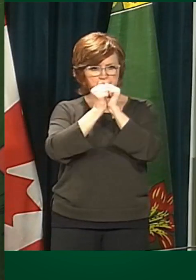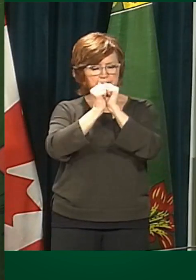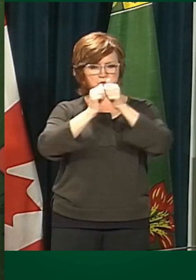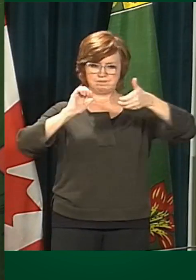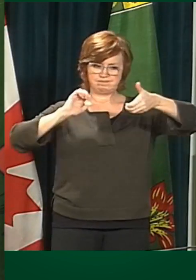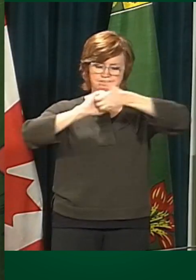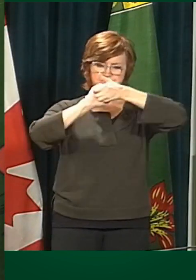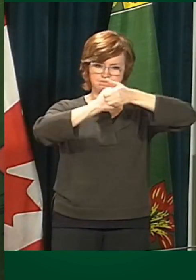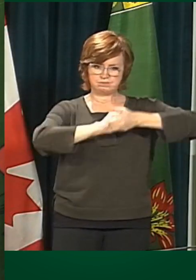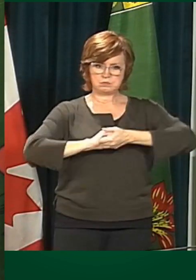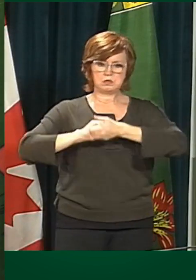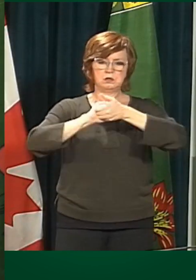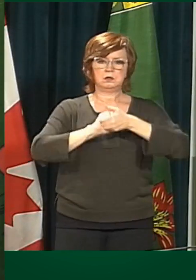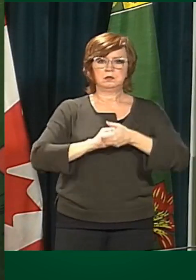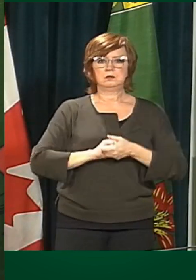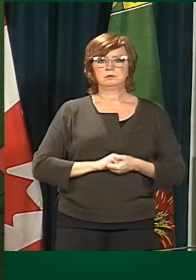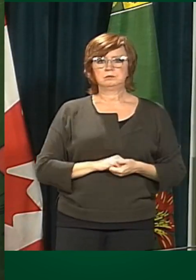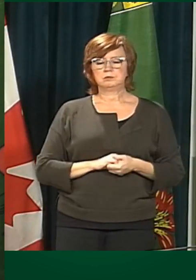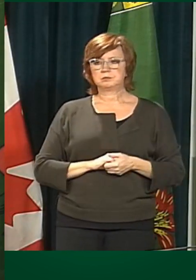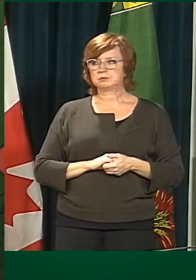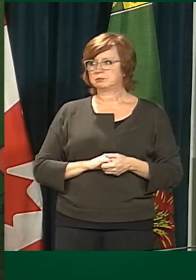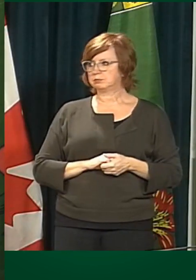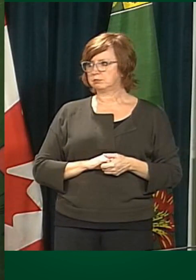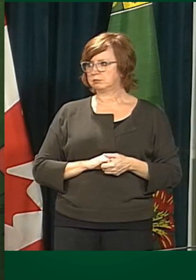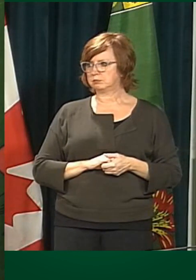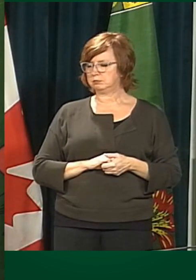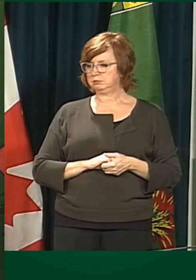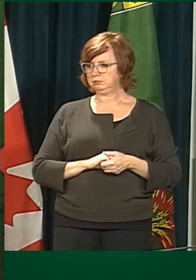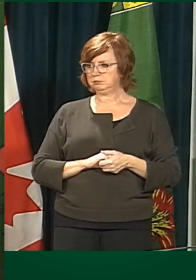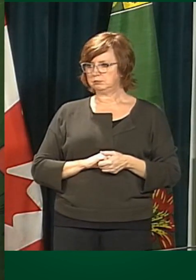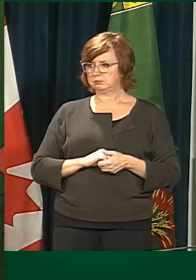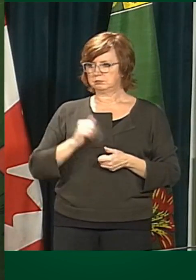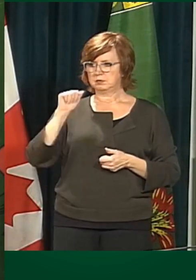leaders may think are necessary. You have a follow-up, Allison?